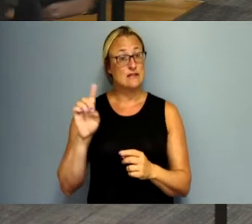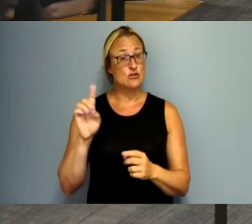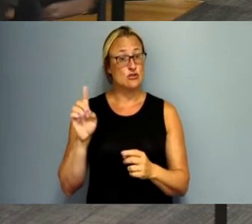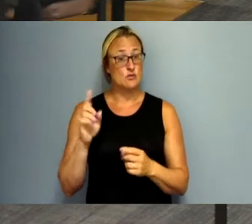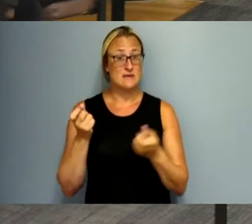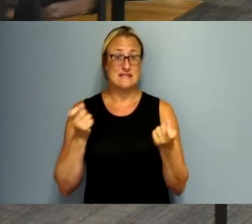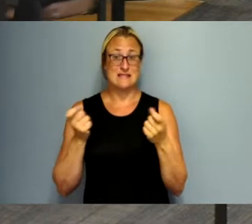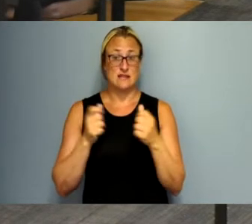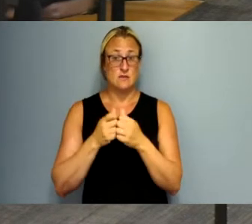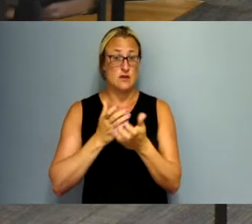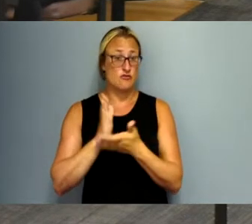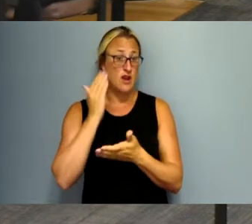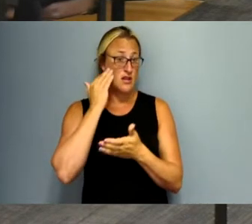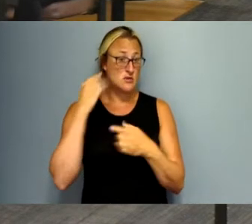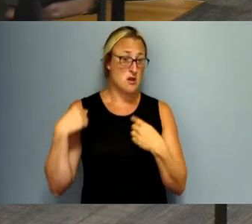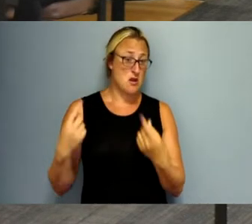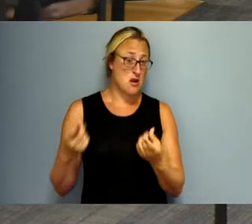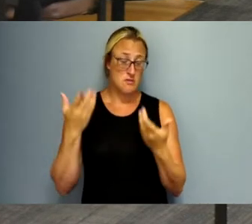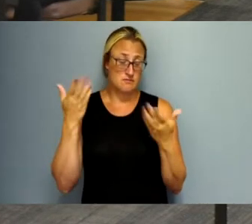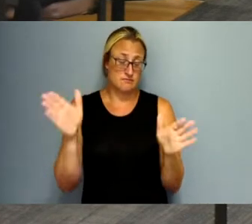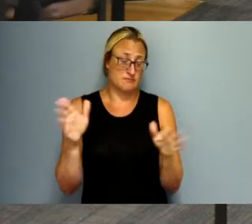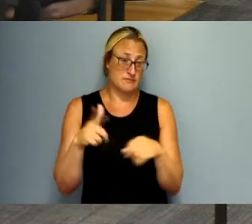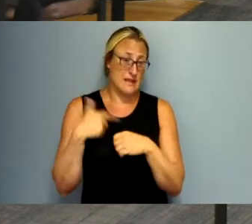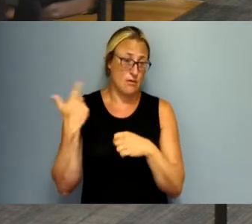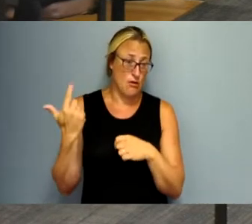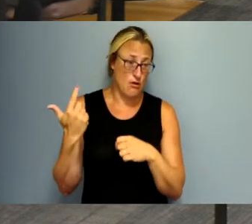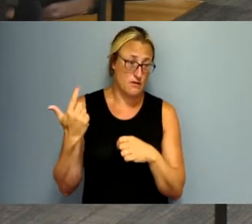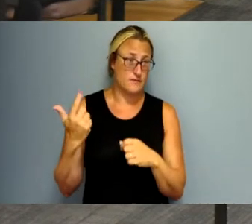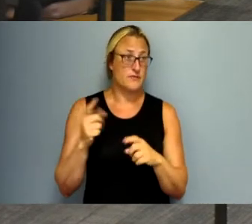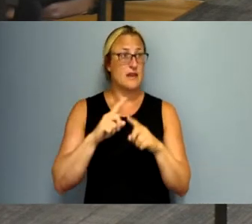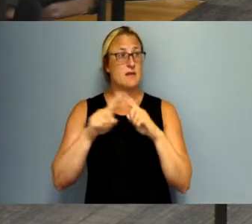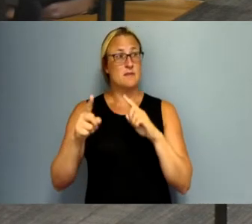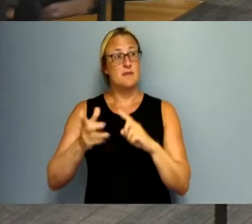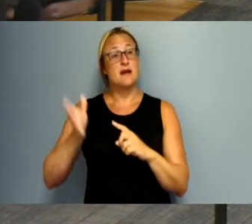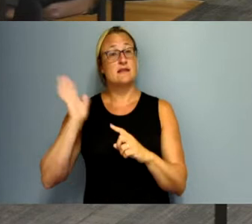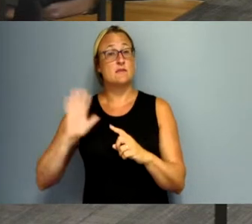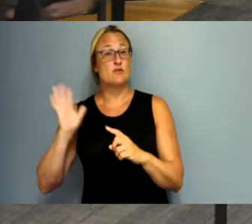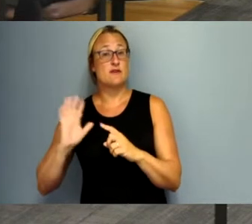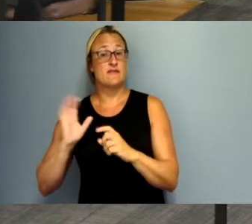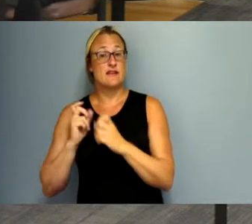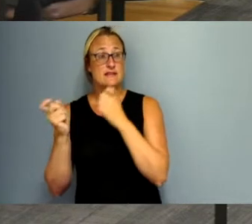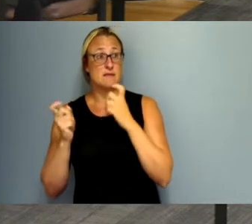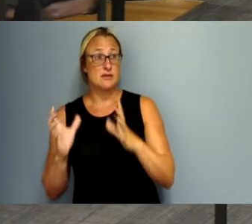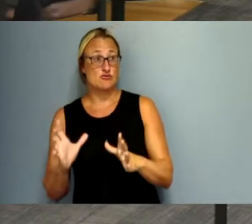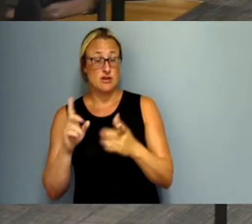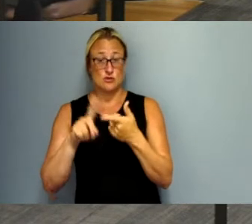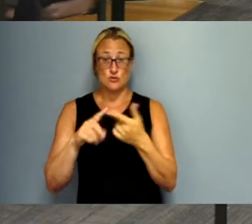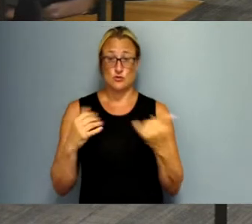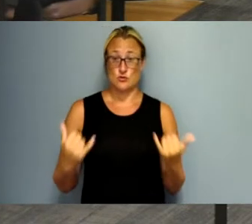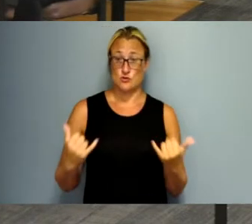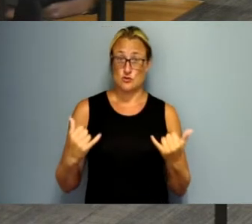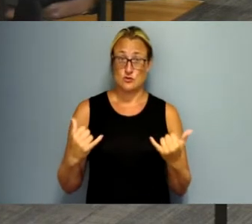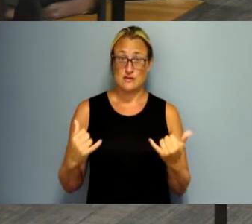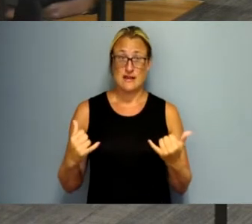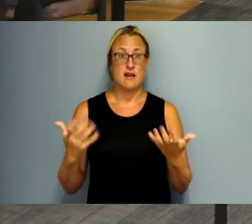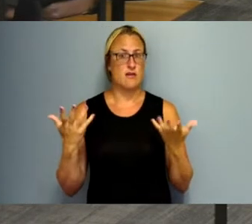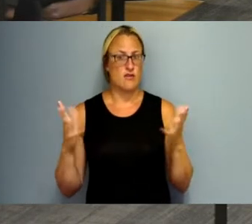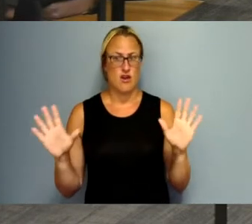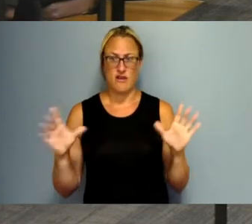dealing with Right to Knows, but in the short time since the previous administrator left, there are already disturbing